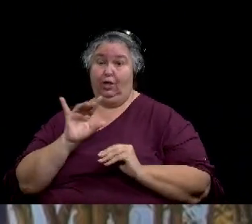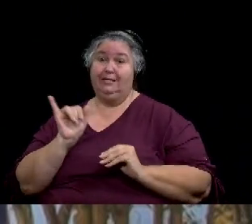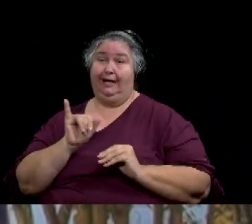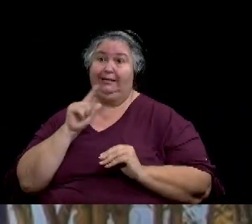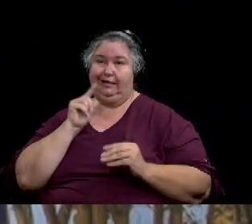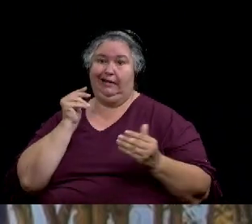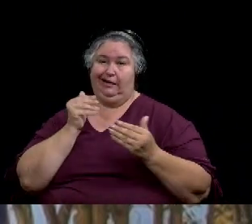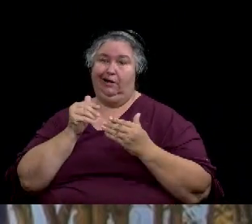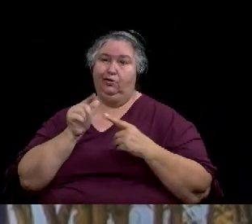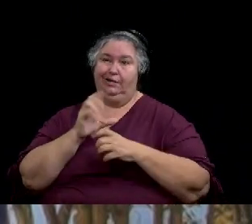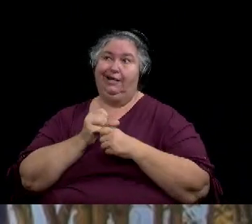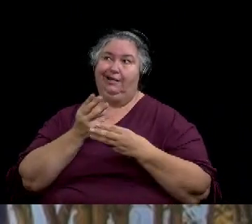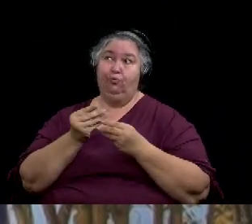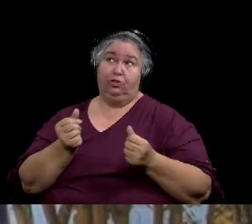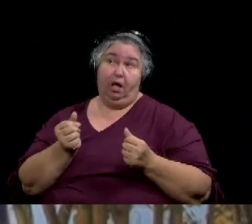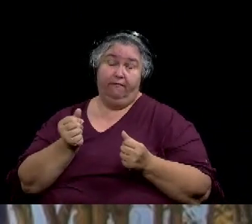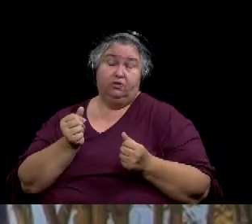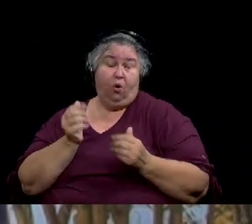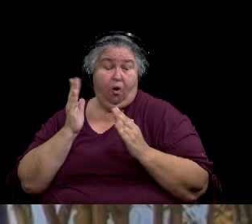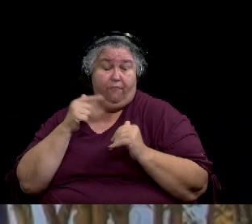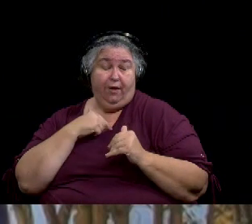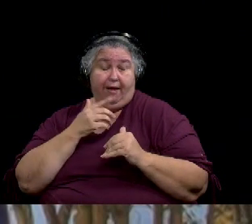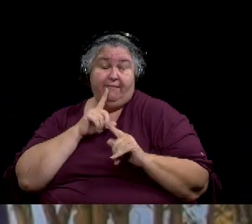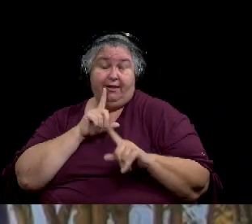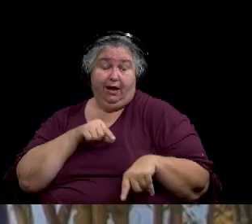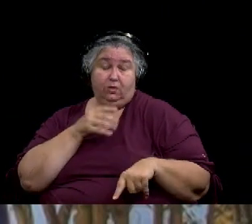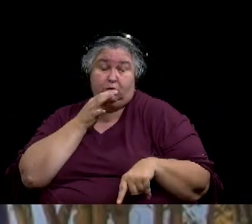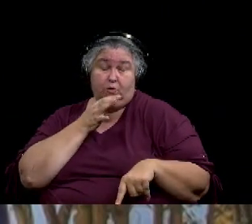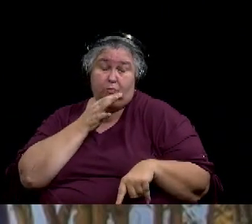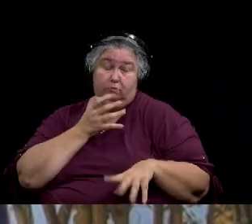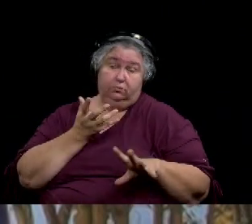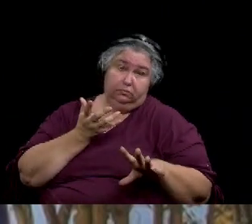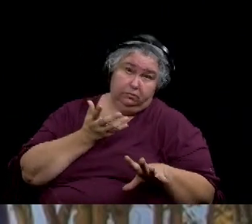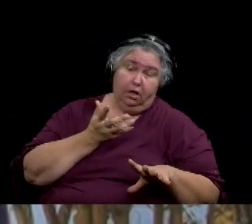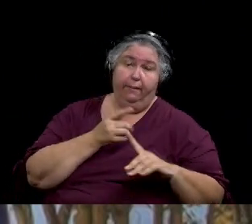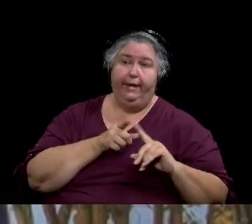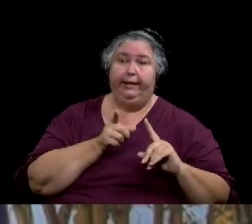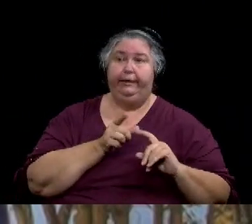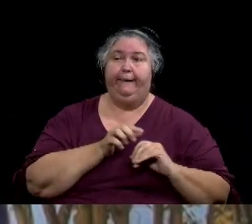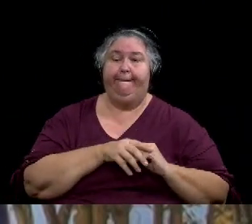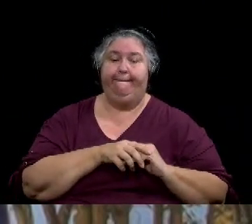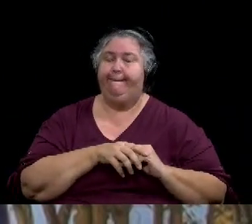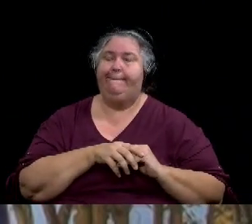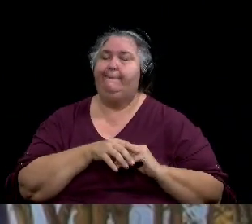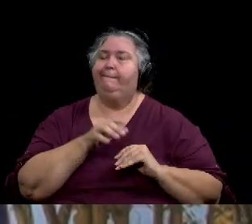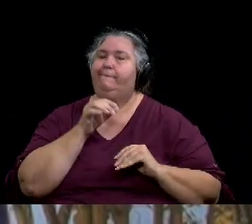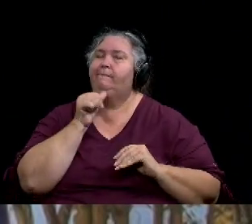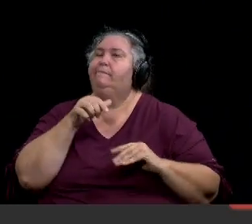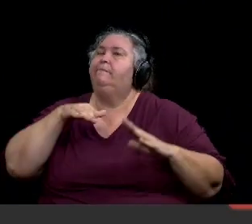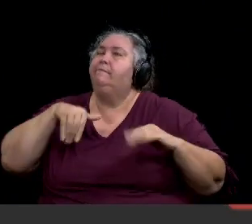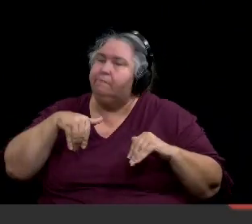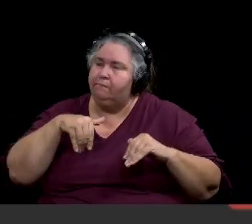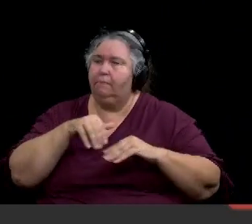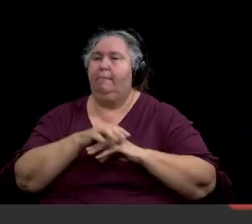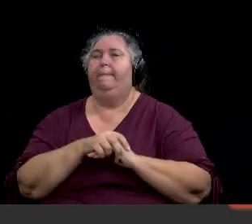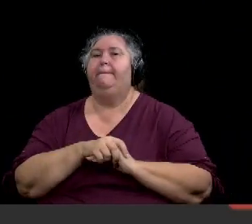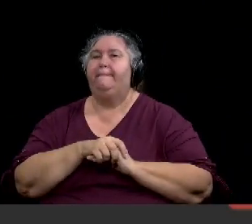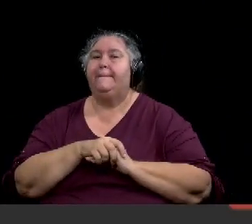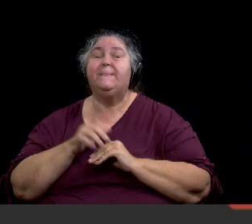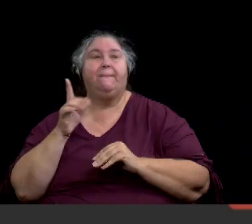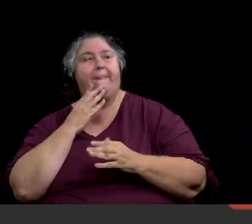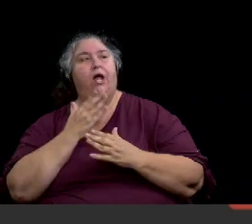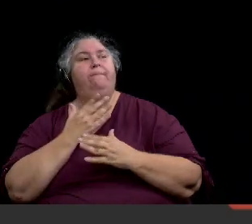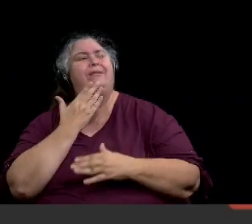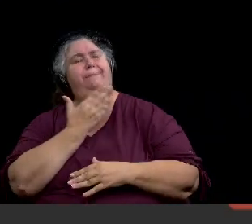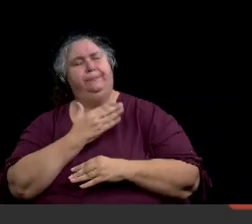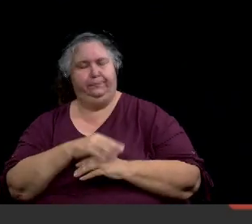close to getting this resolved, so hopefully we'll have an answer. Good. But we're not there. We're not quite there yet. Okay. Thank